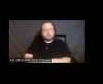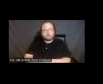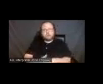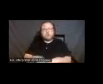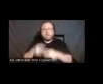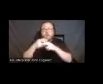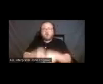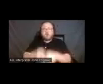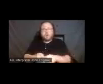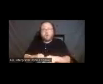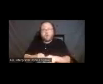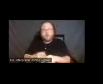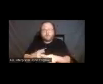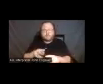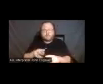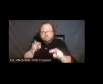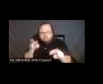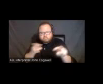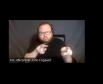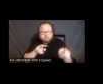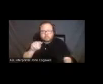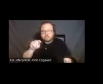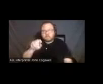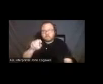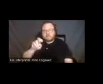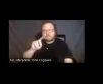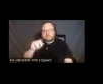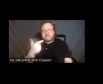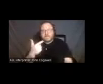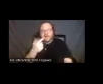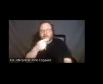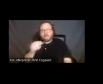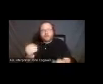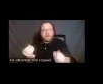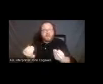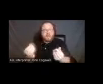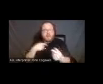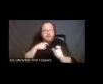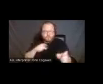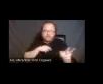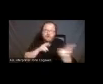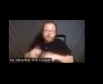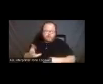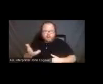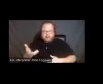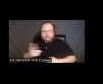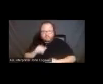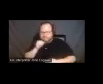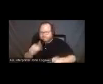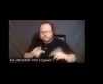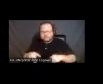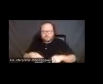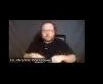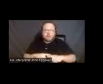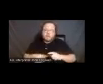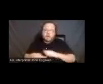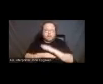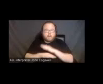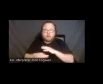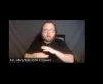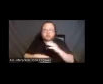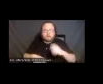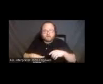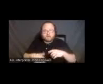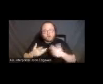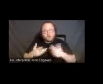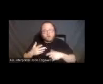called Tending the Land. And I should have had it ready to go and I didn't. It's going to be basically pulling